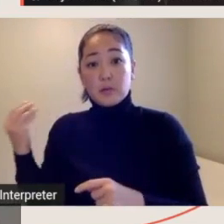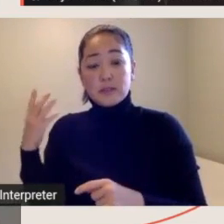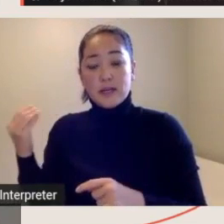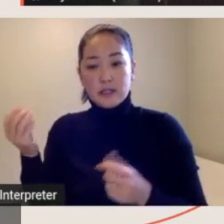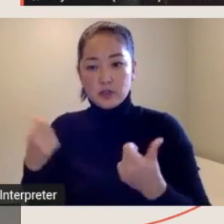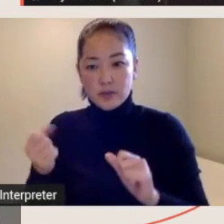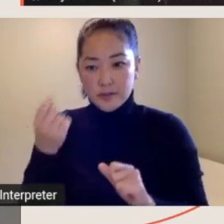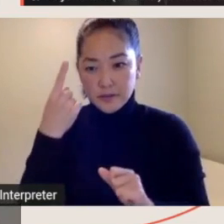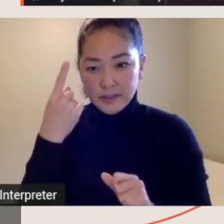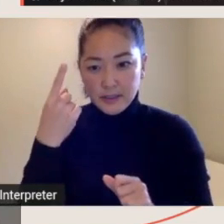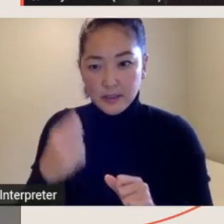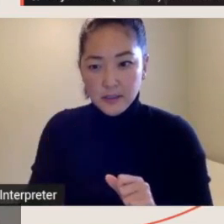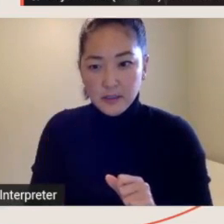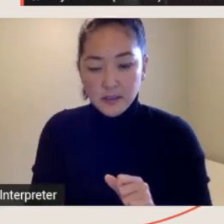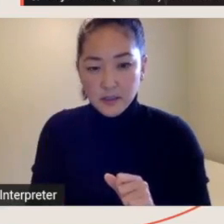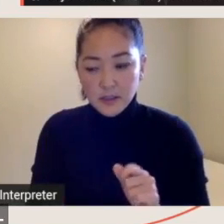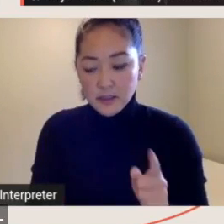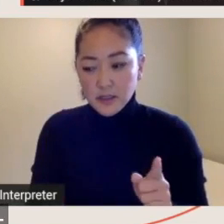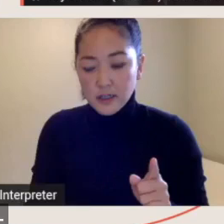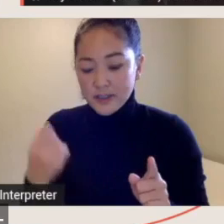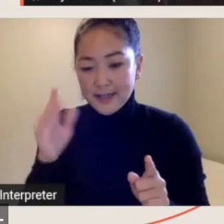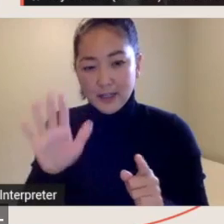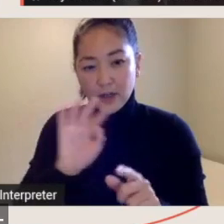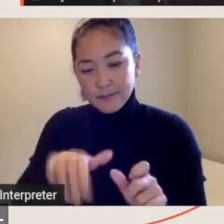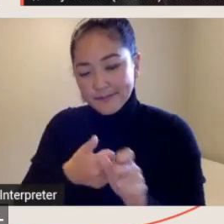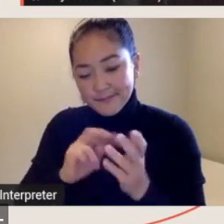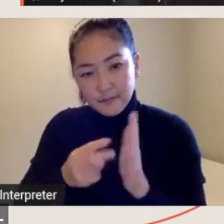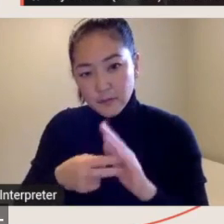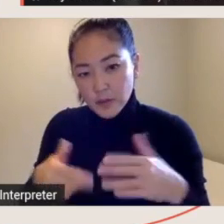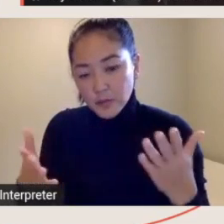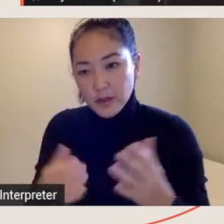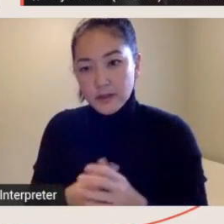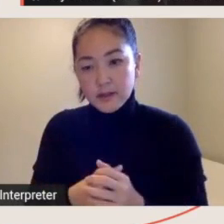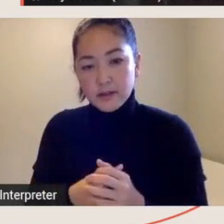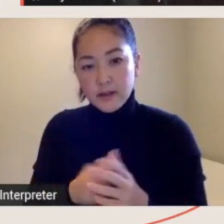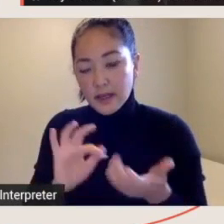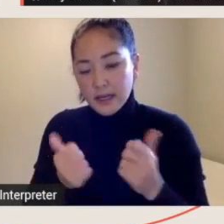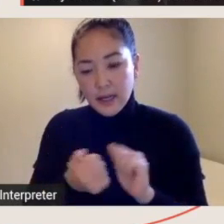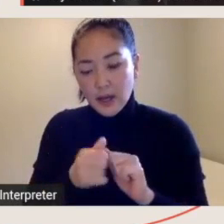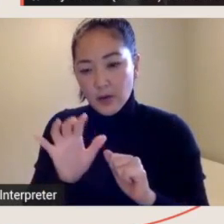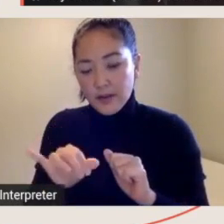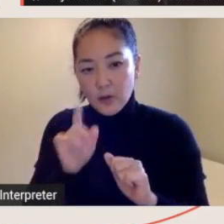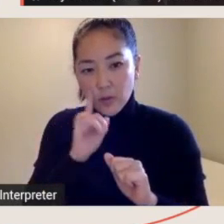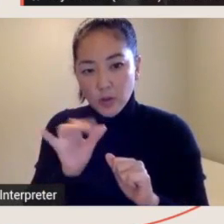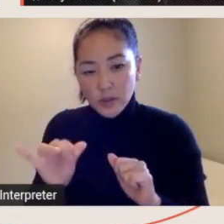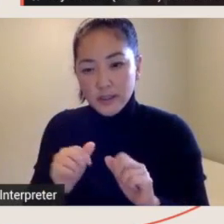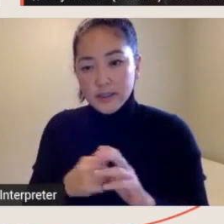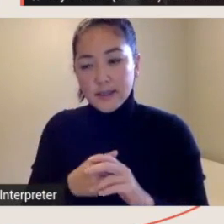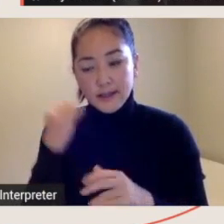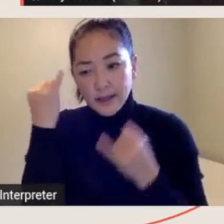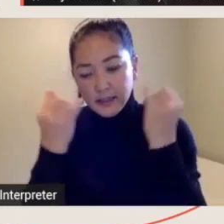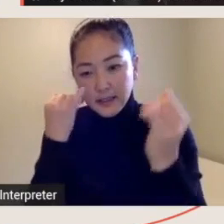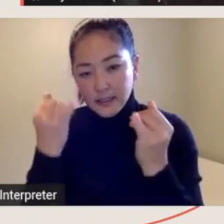what their intentions are and how this movement portrays itself and the ideology